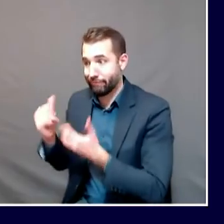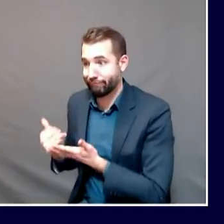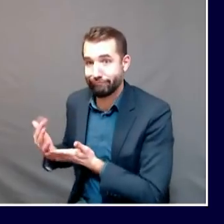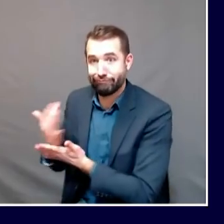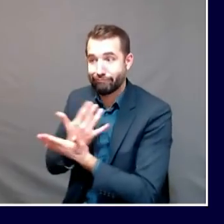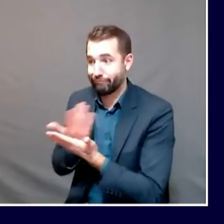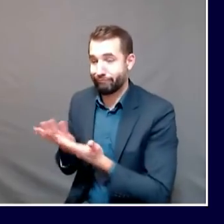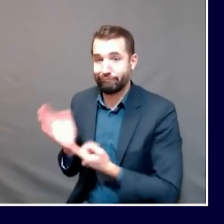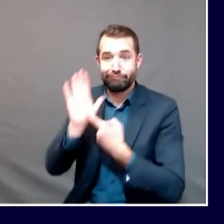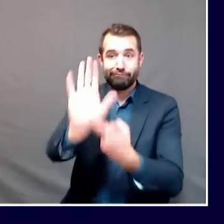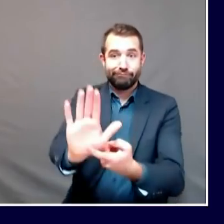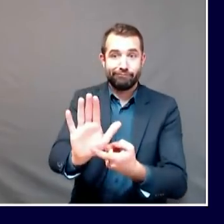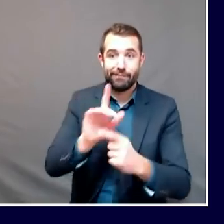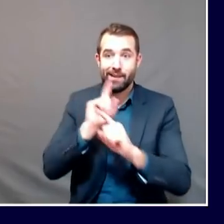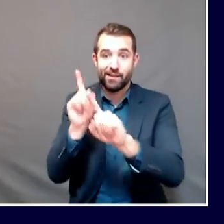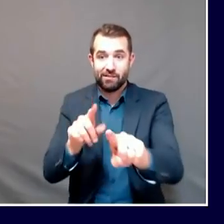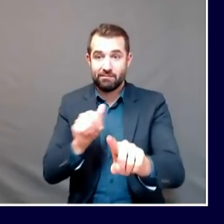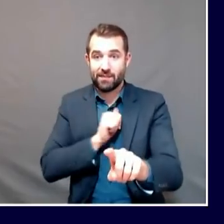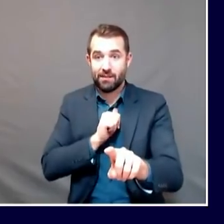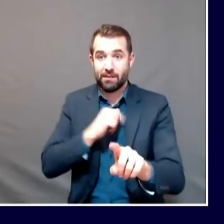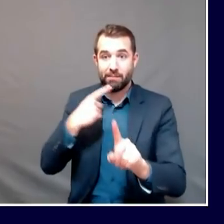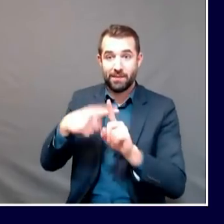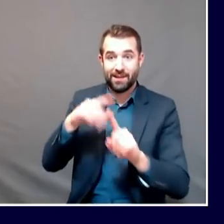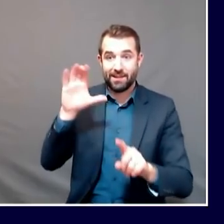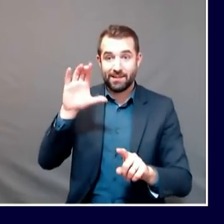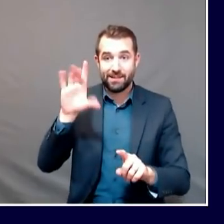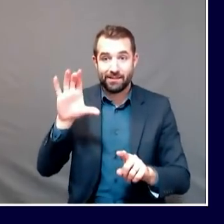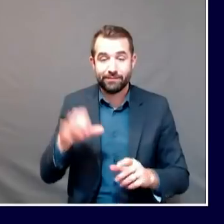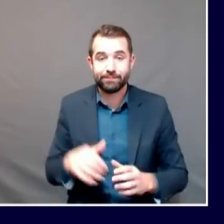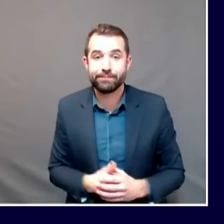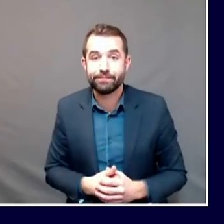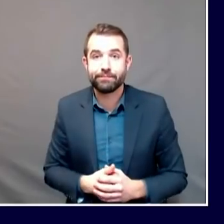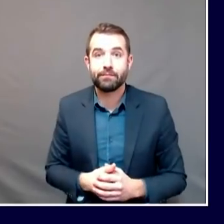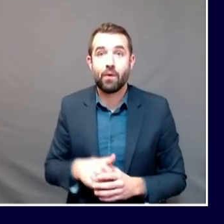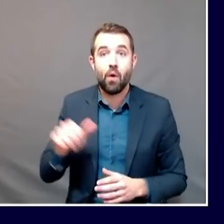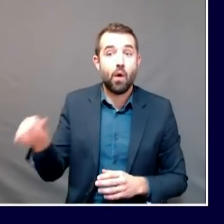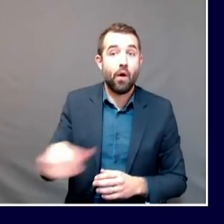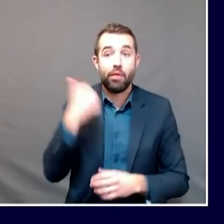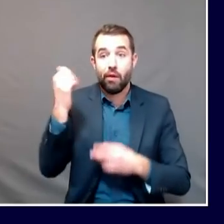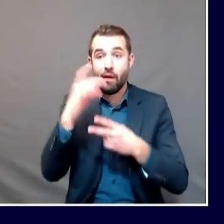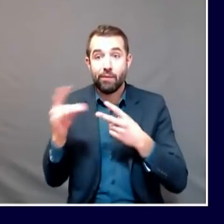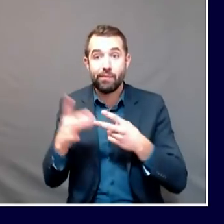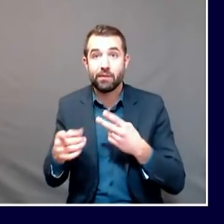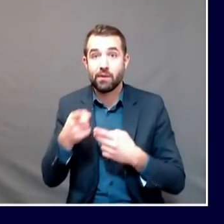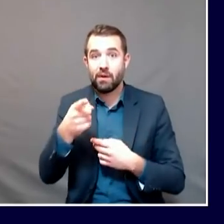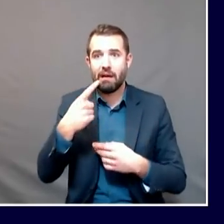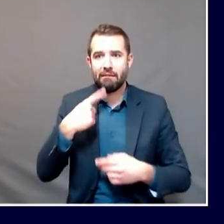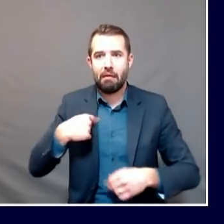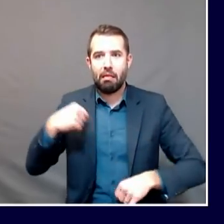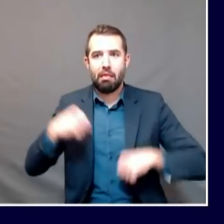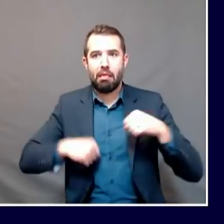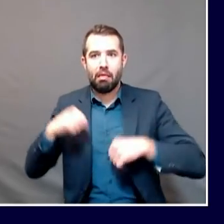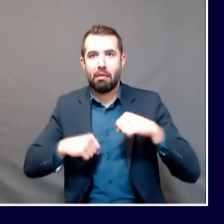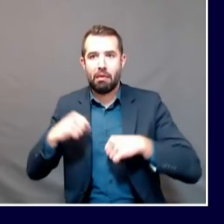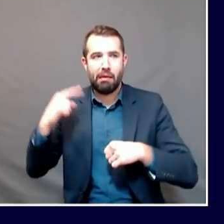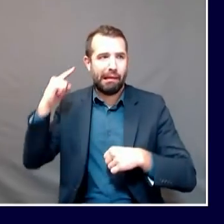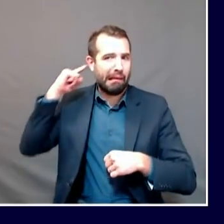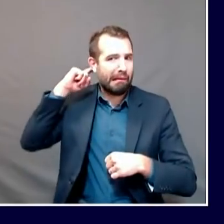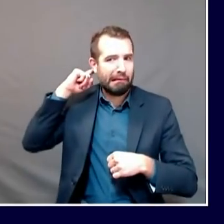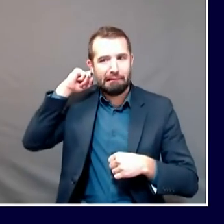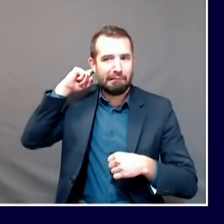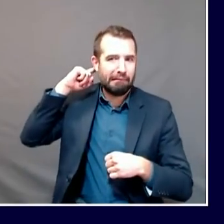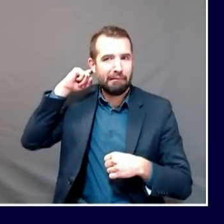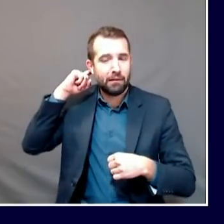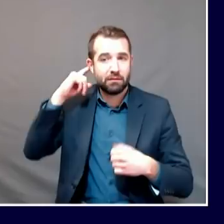CDC than not ask those questions and harbor doubts. Or even worse, ask those questions in a venue where you may